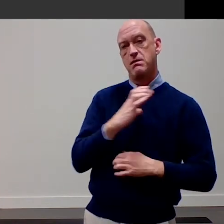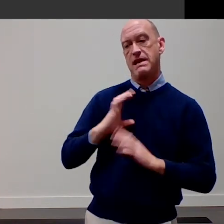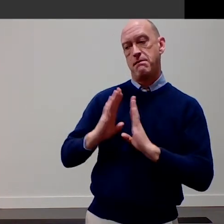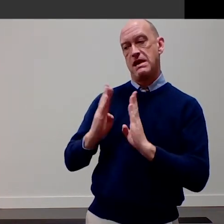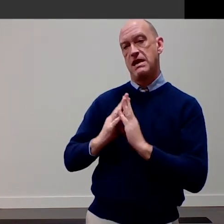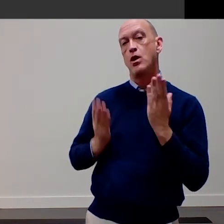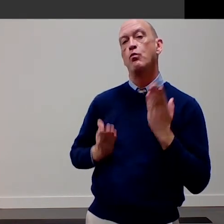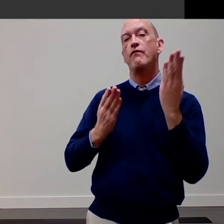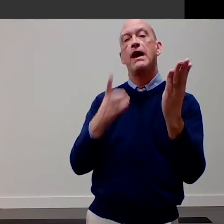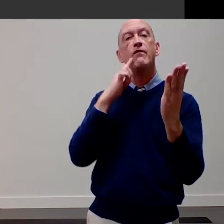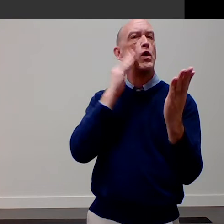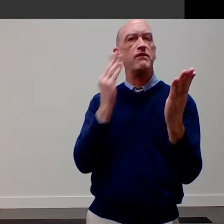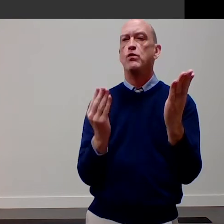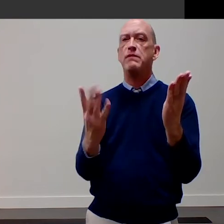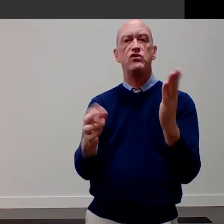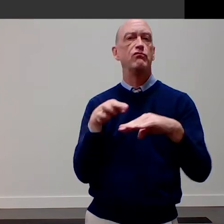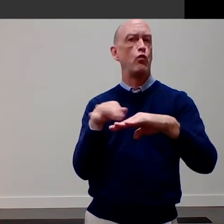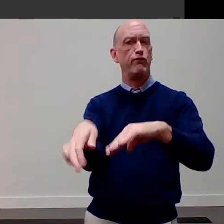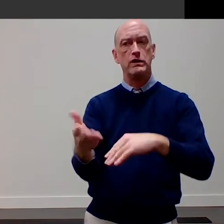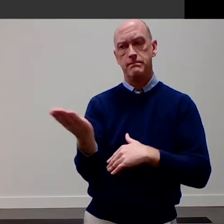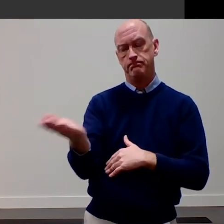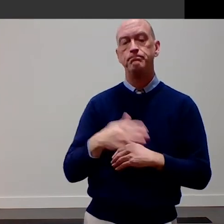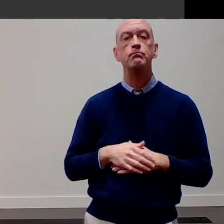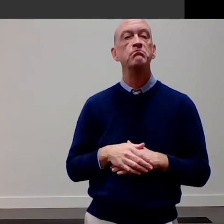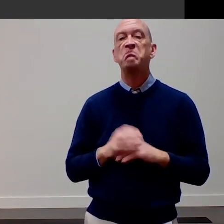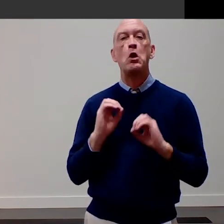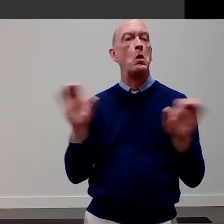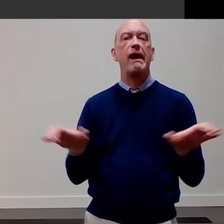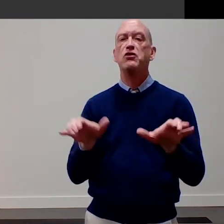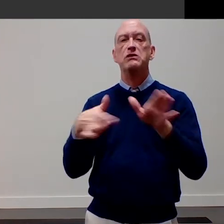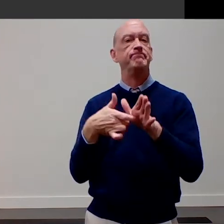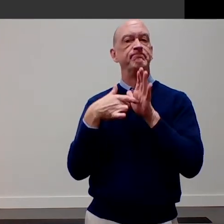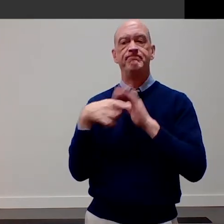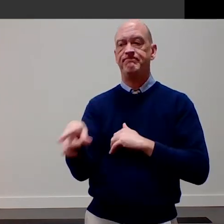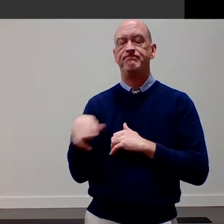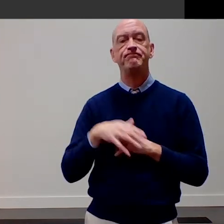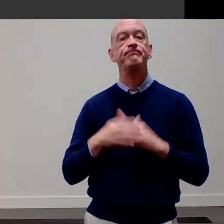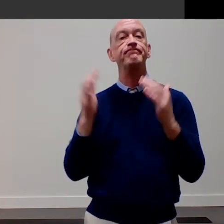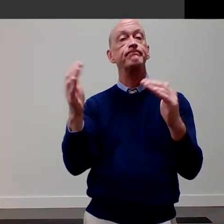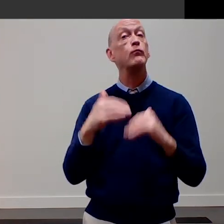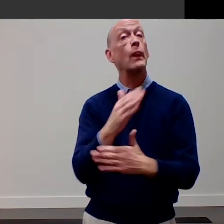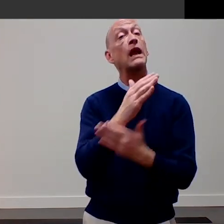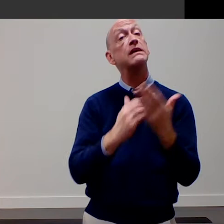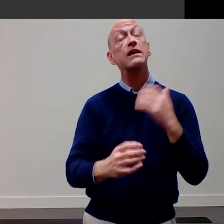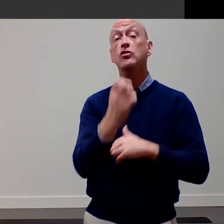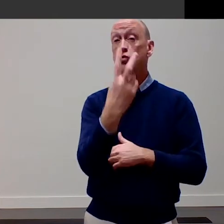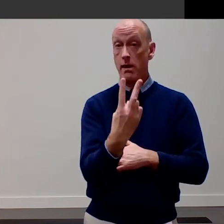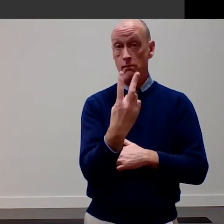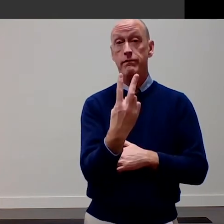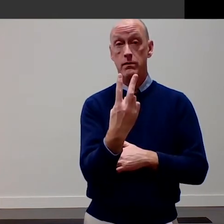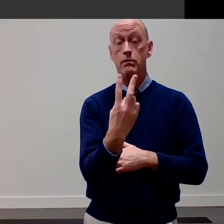are provided here for information and reference. No action is required. Section